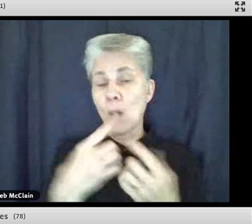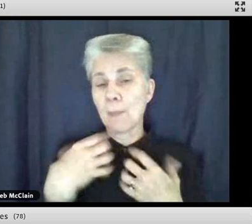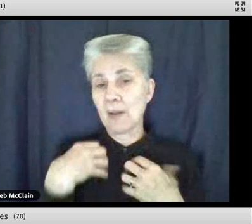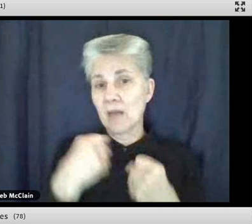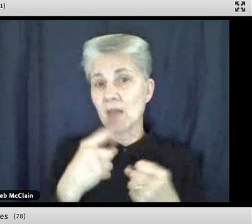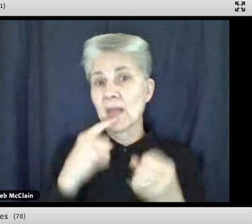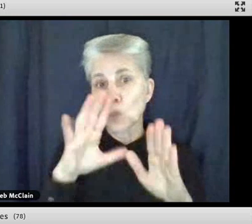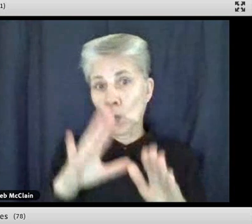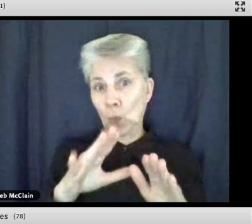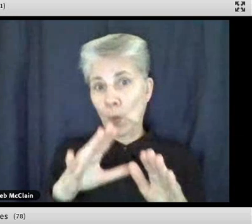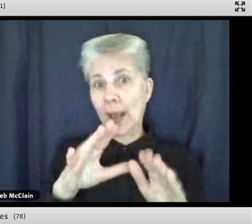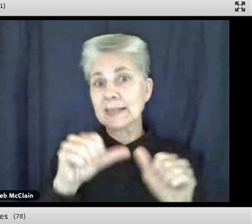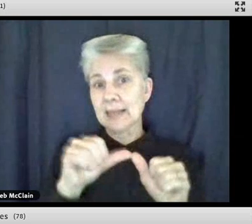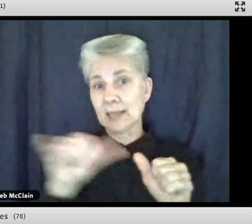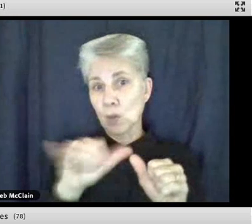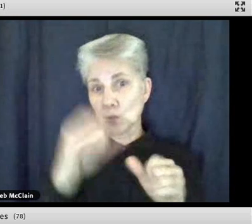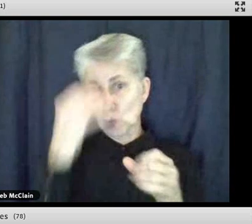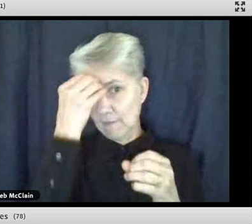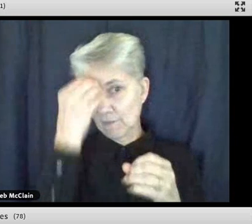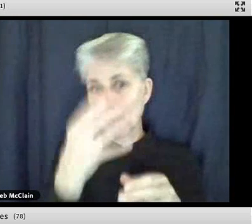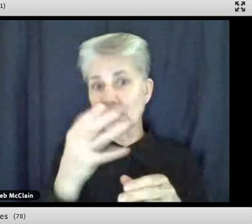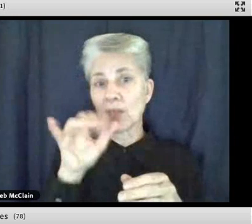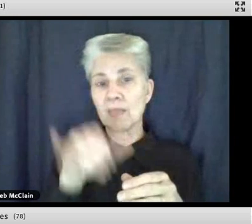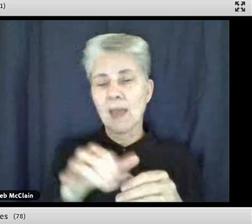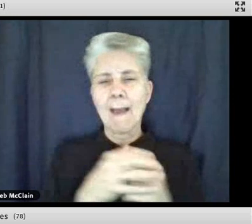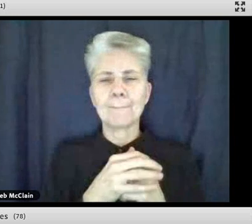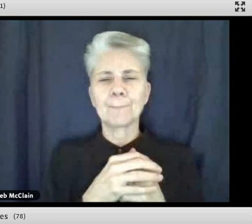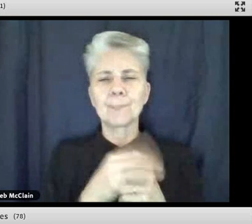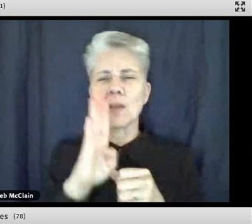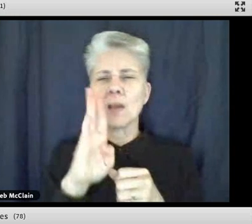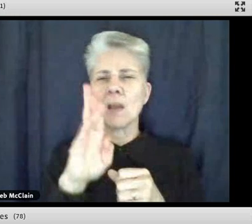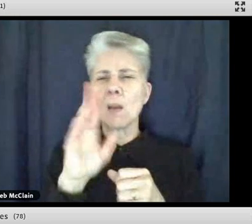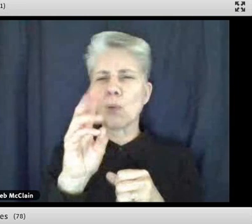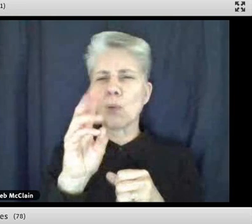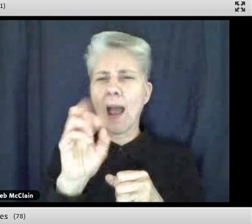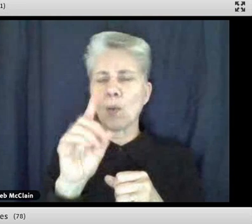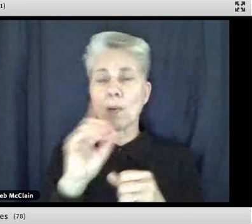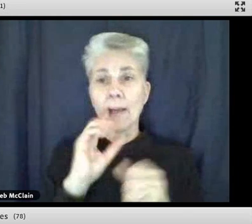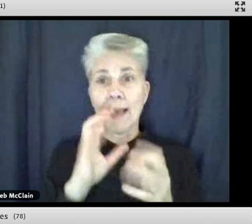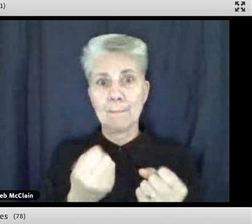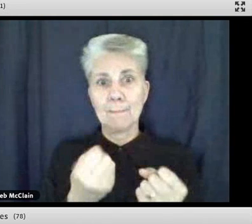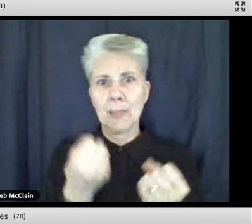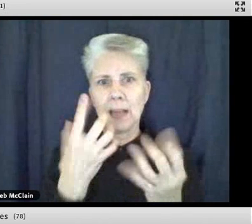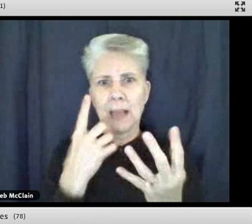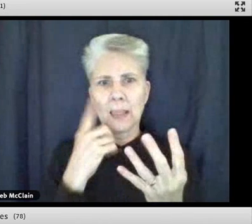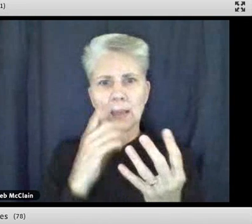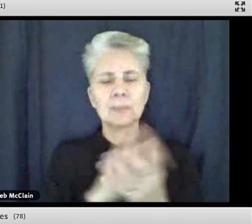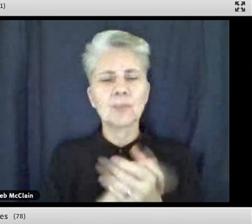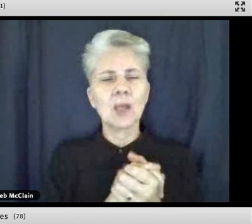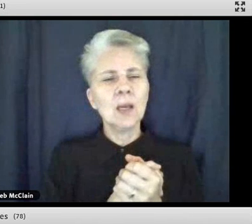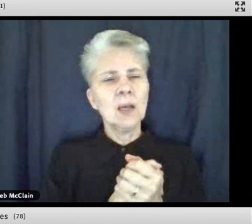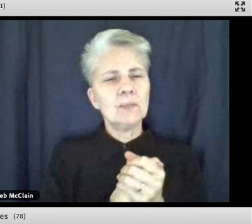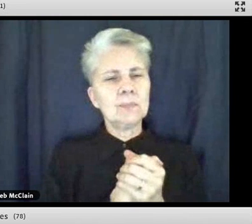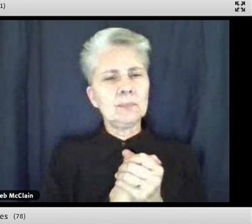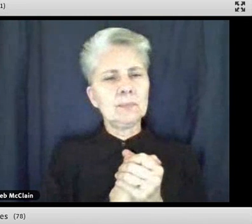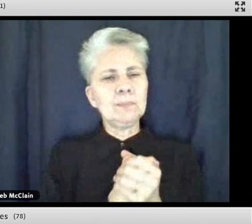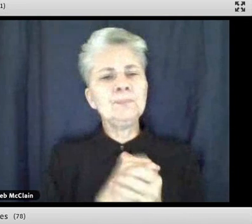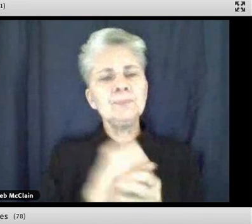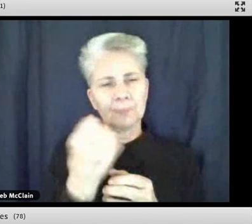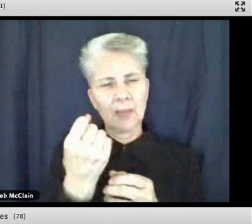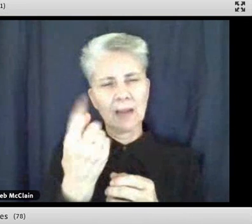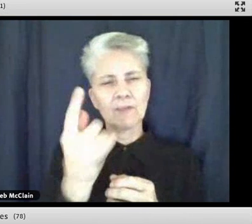Let me do Broward. I think Broward had quite a lot. Yeah, 1129. And so you can